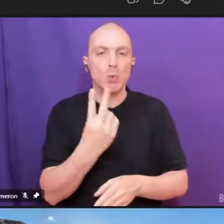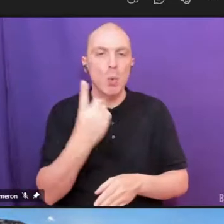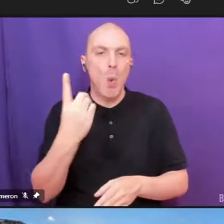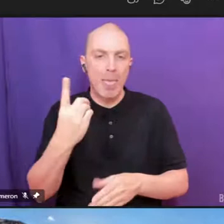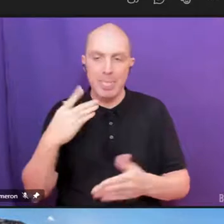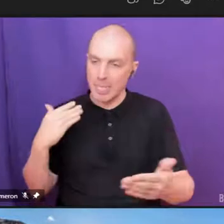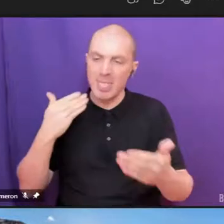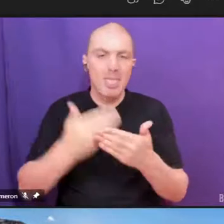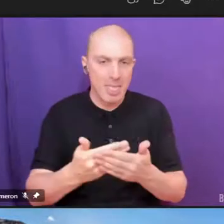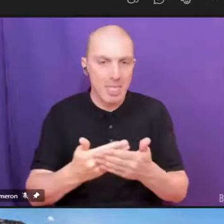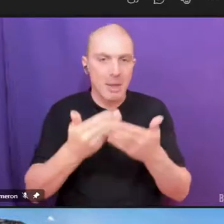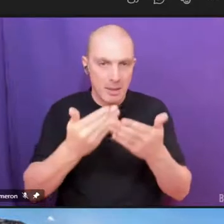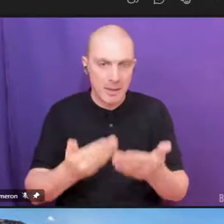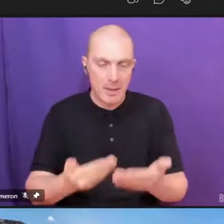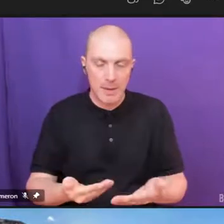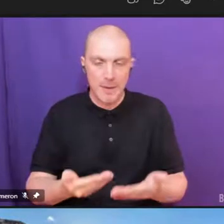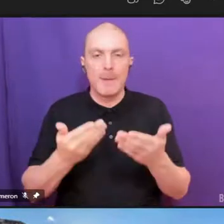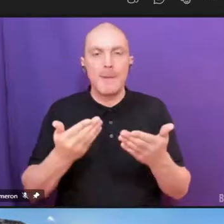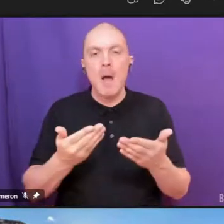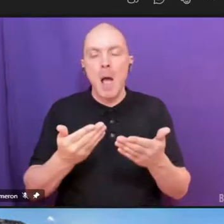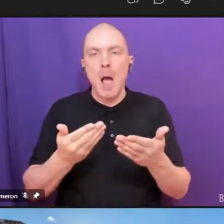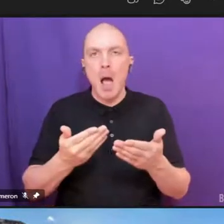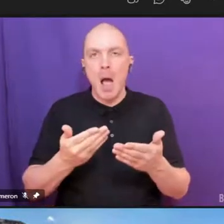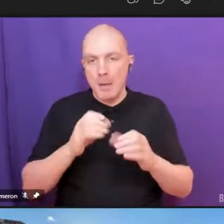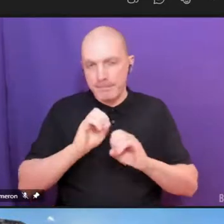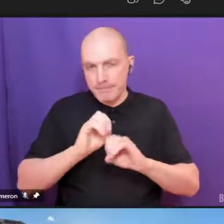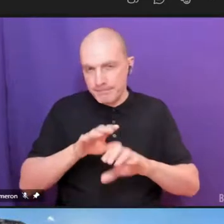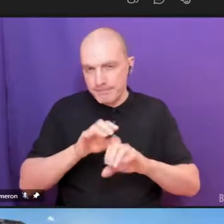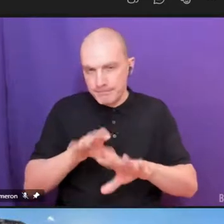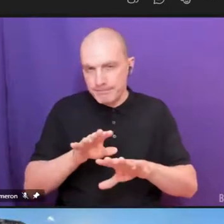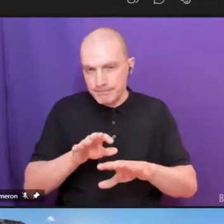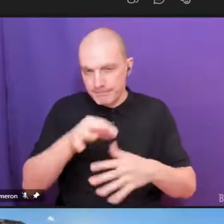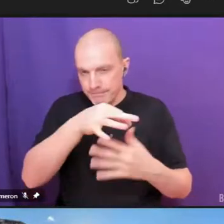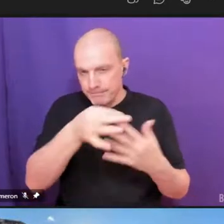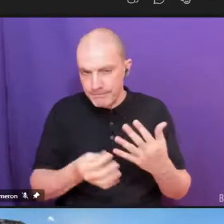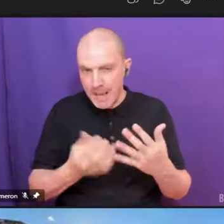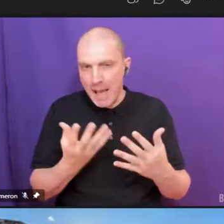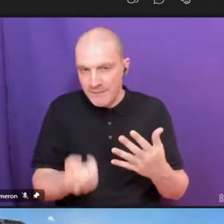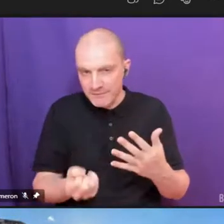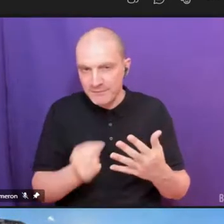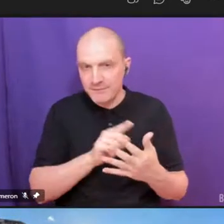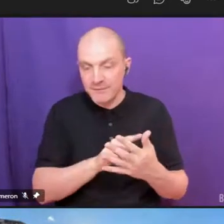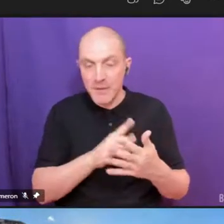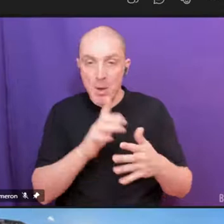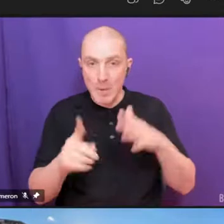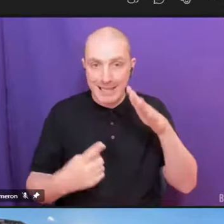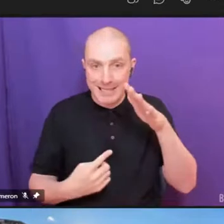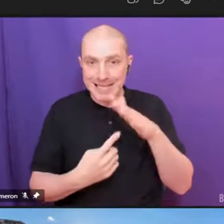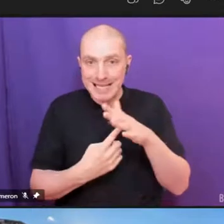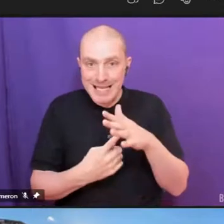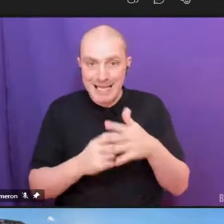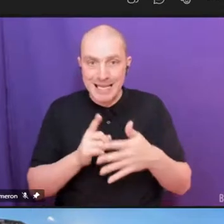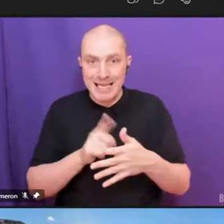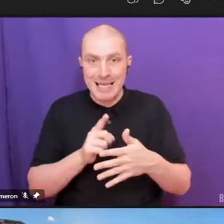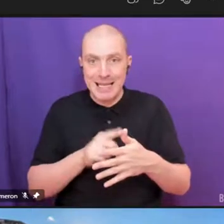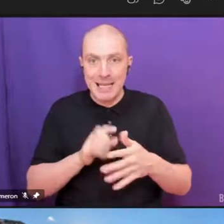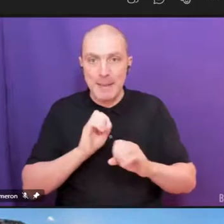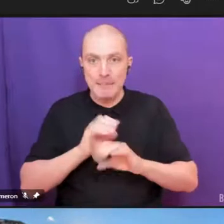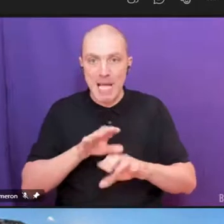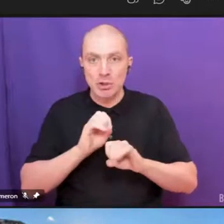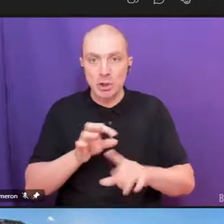I would like to highlight the following within it. So the key messages are on pages 33